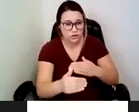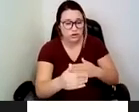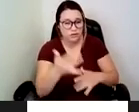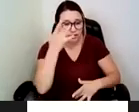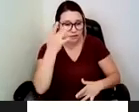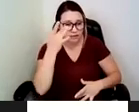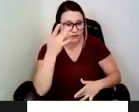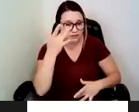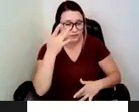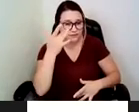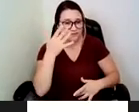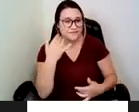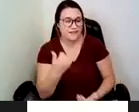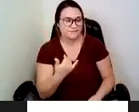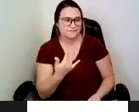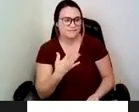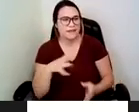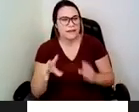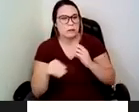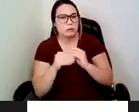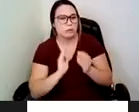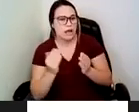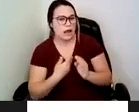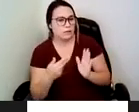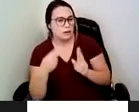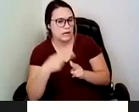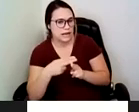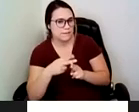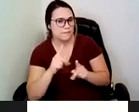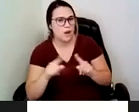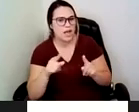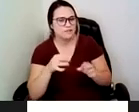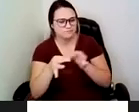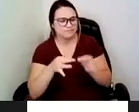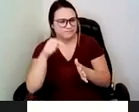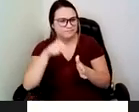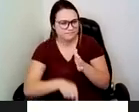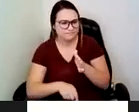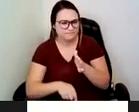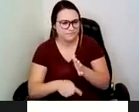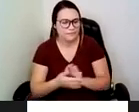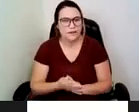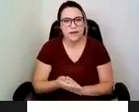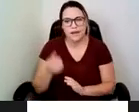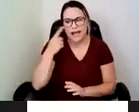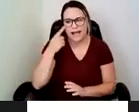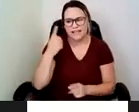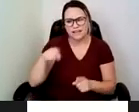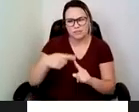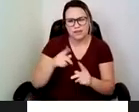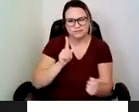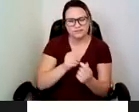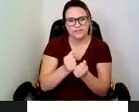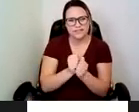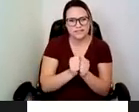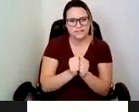say, and our name is palliative care, but we give some context to it. And I think when you're talking to family members or